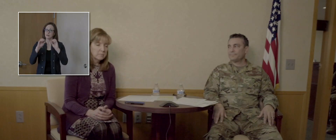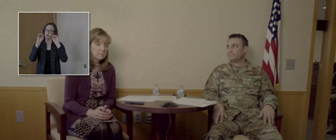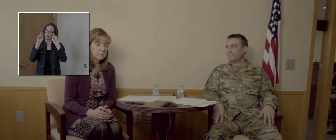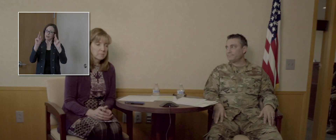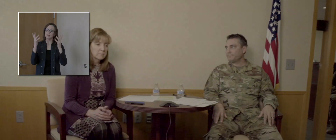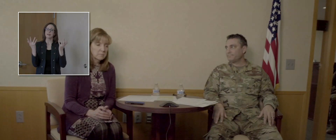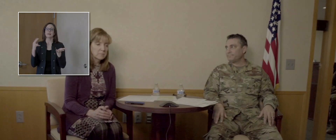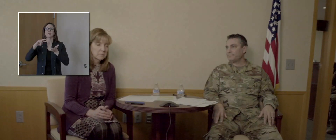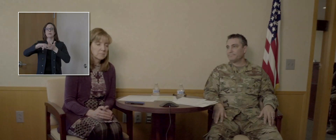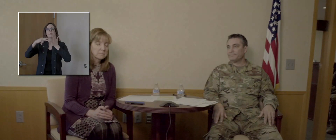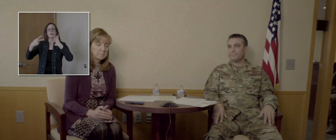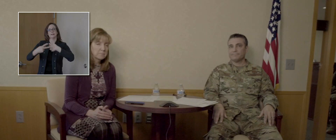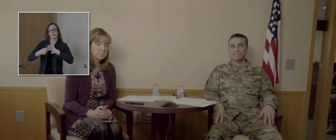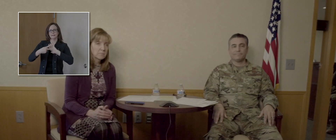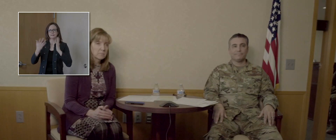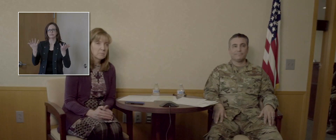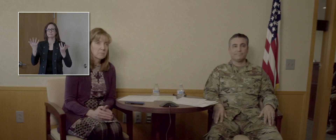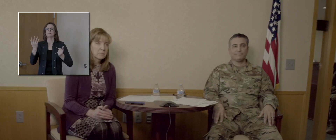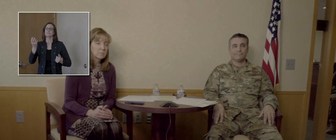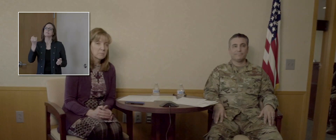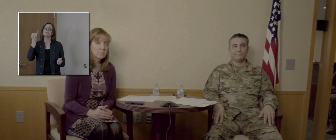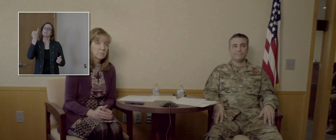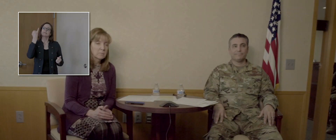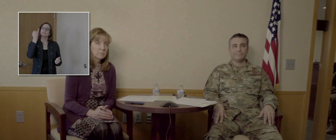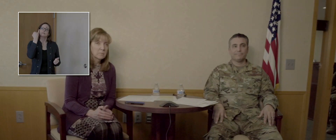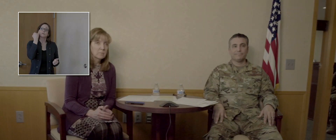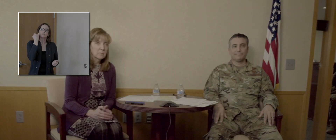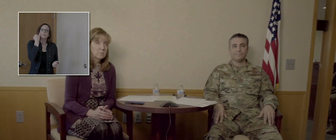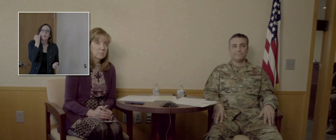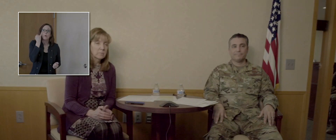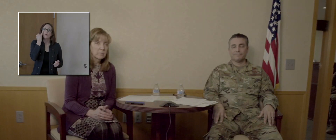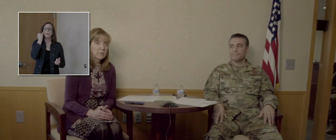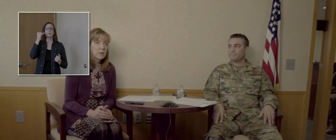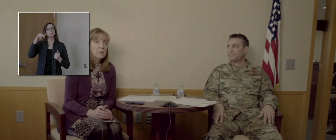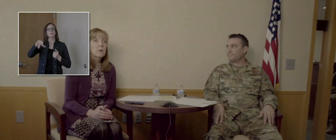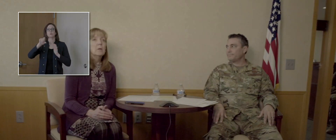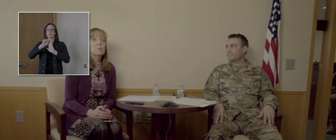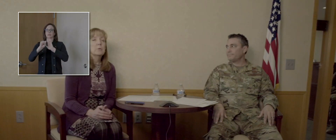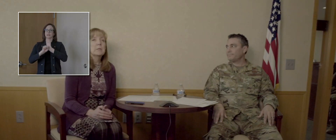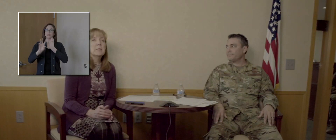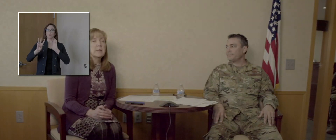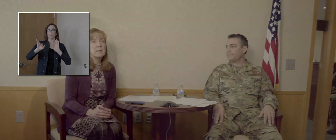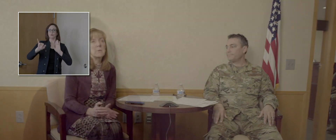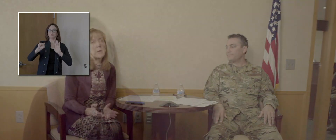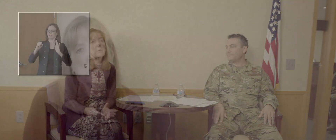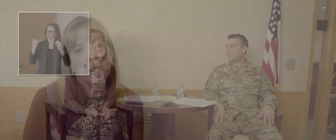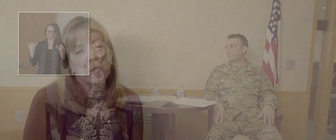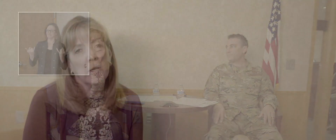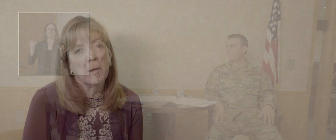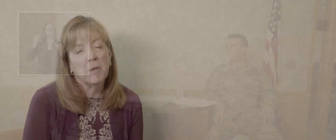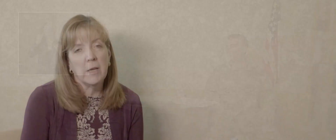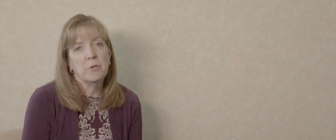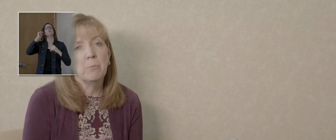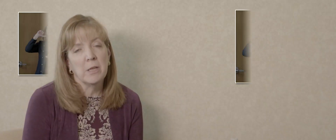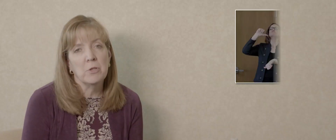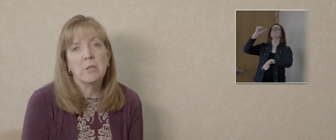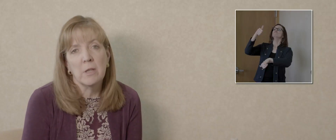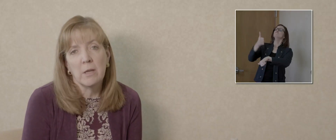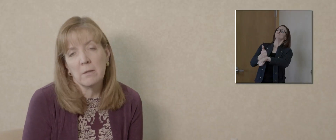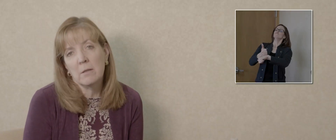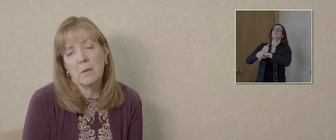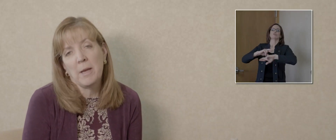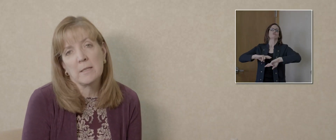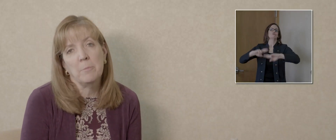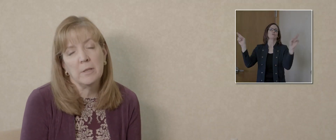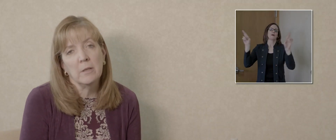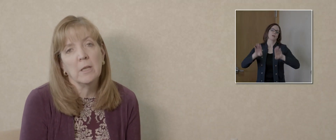with the potential of new outbreaks or recurrence? Well, Chris, that's a great question, and I'm glad you mentioned